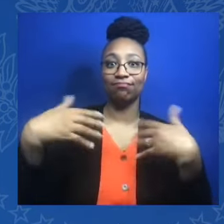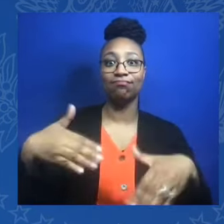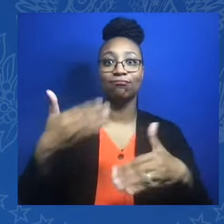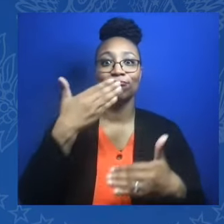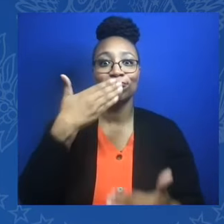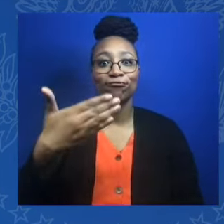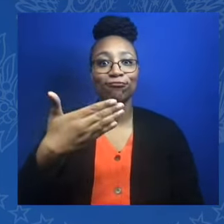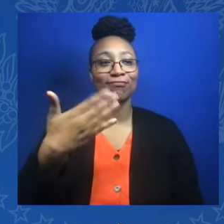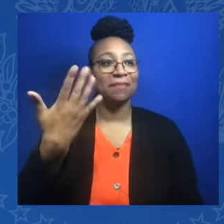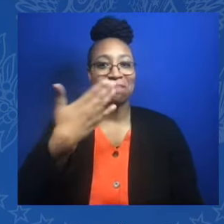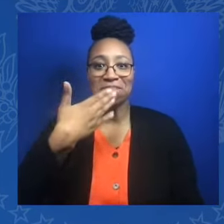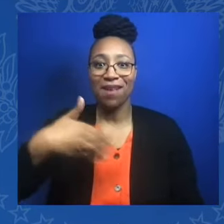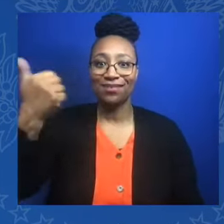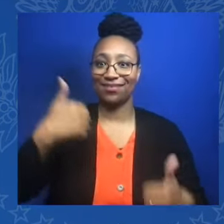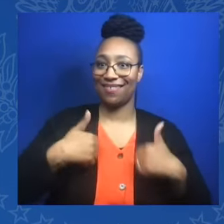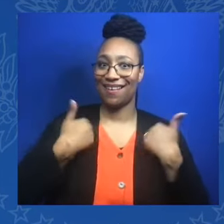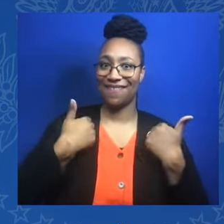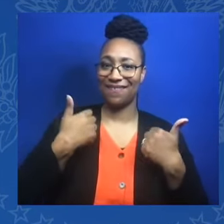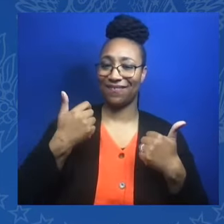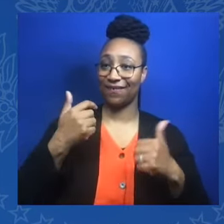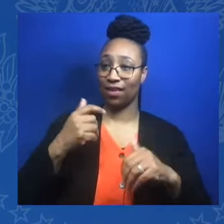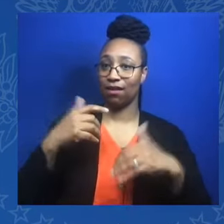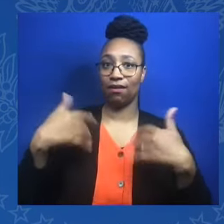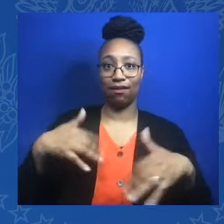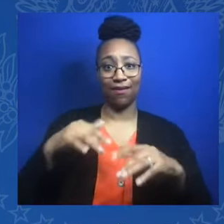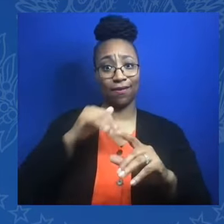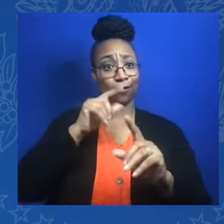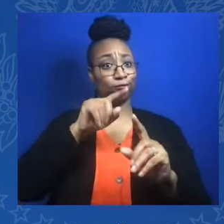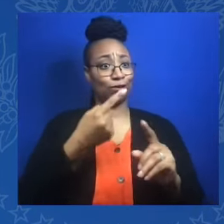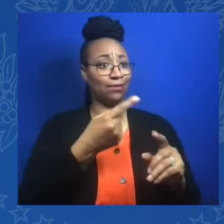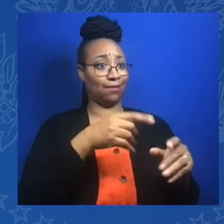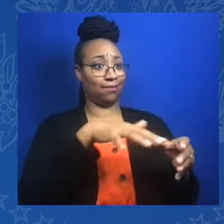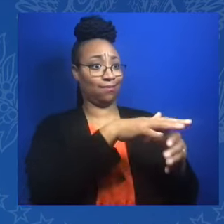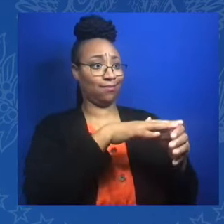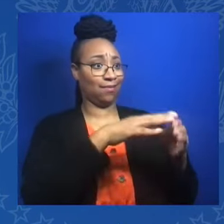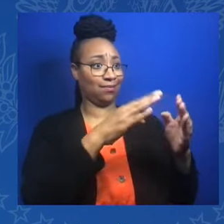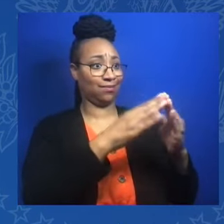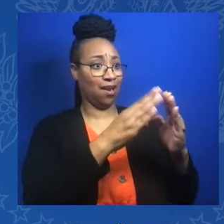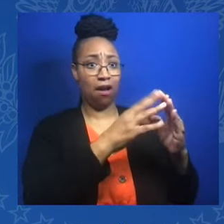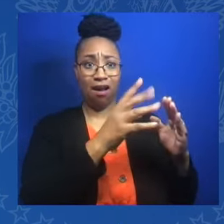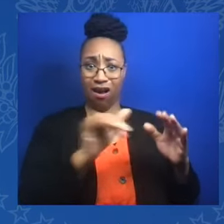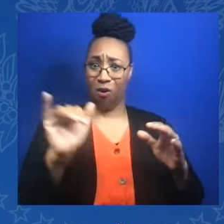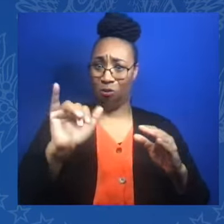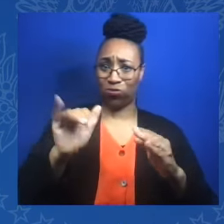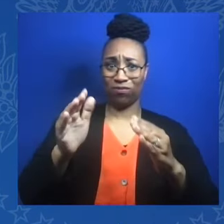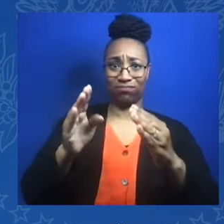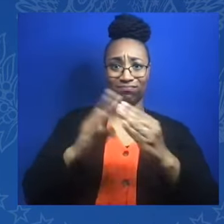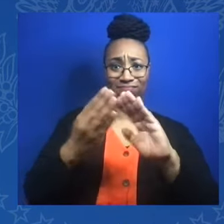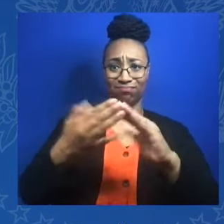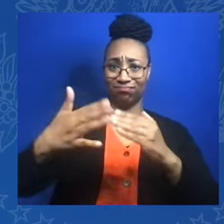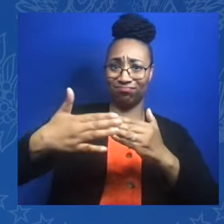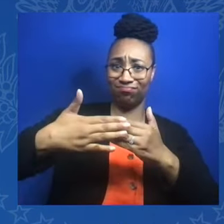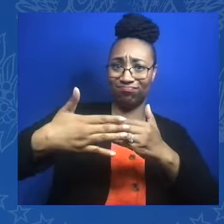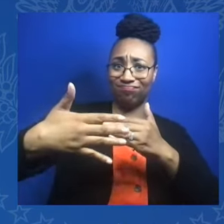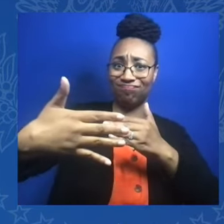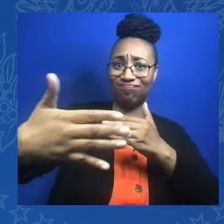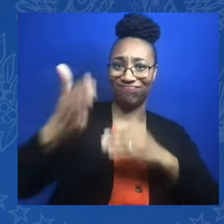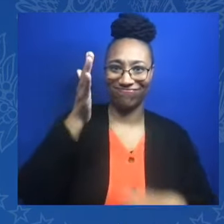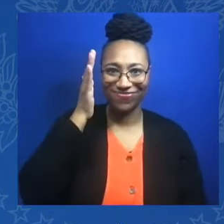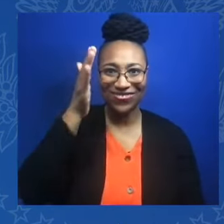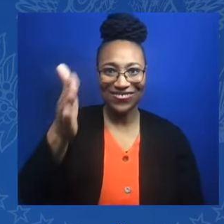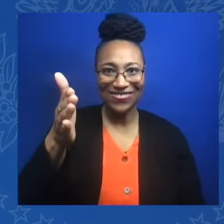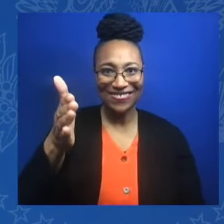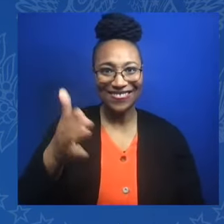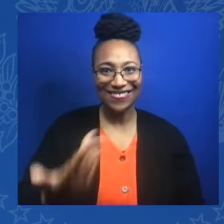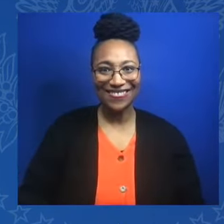there will continue to be vans delivering food to grocery stores in California and trucks delivering medical supplies to